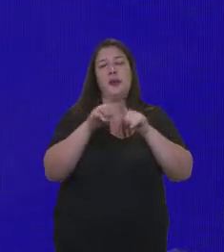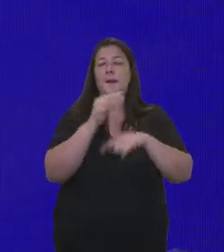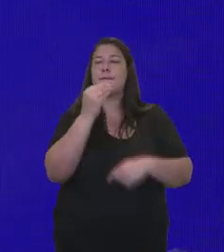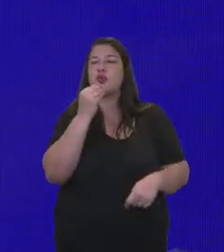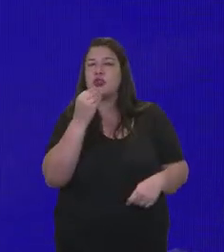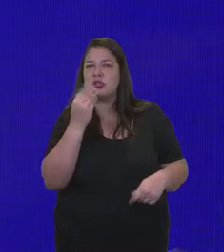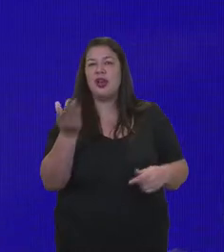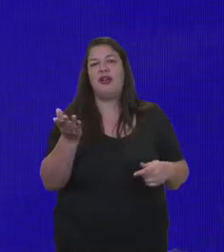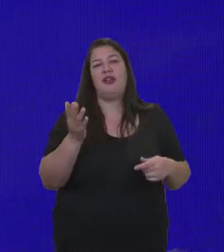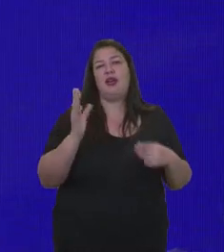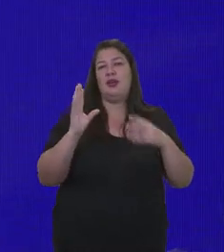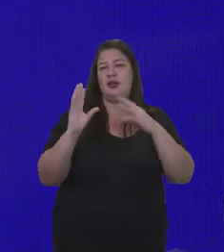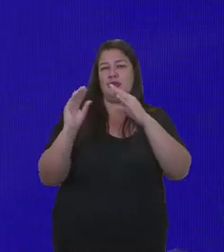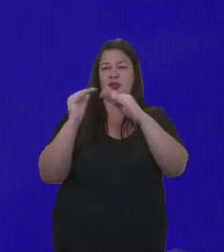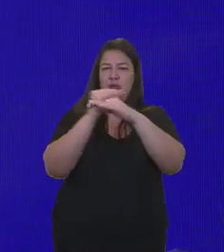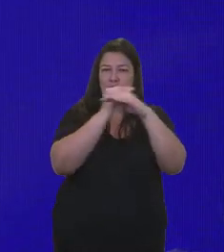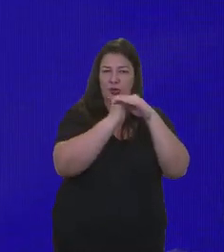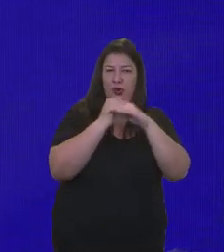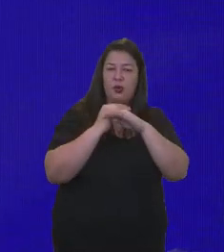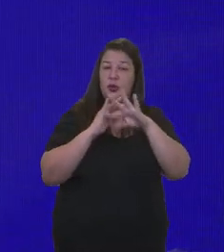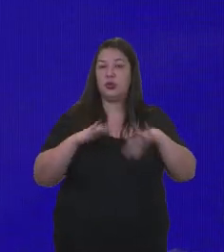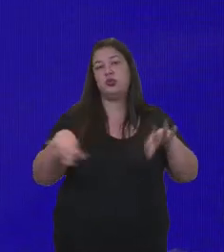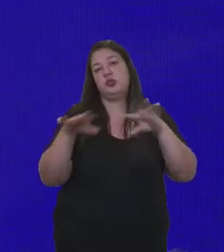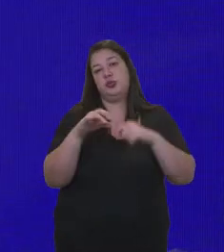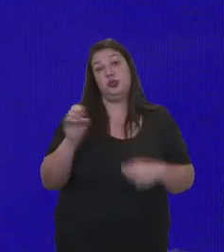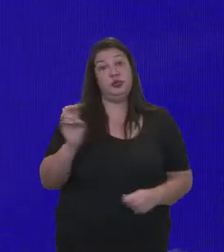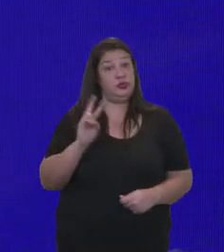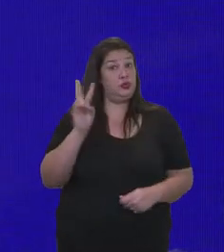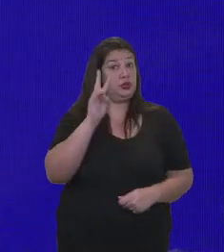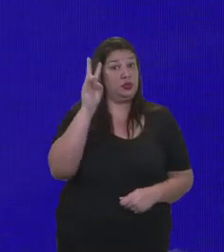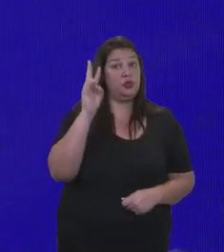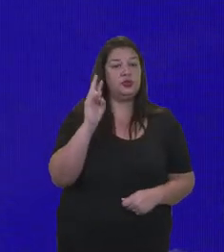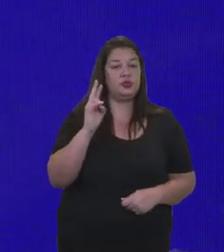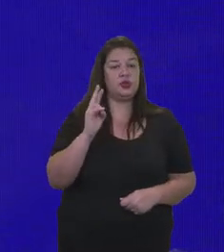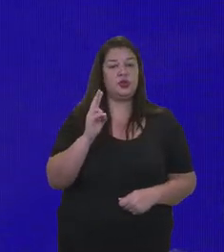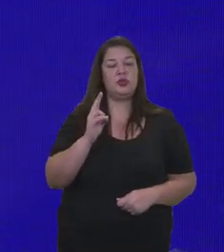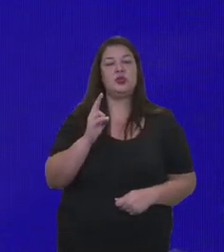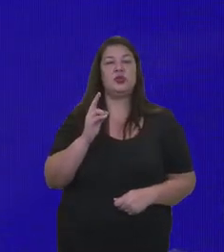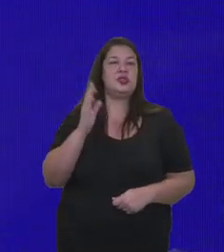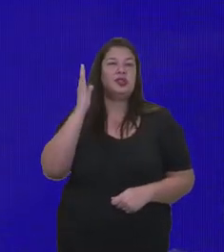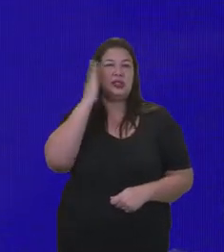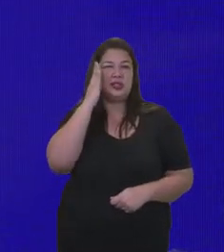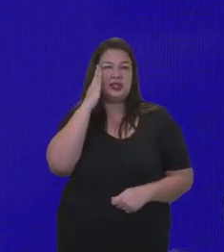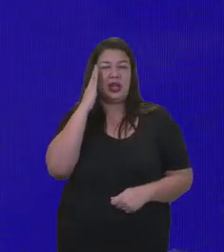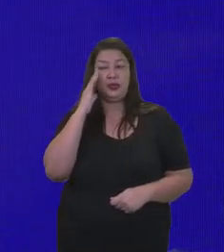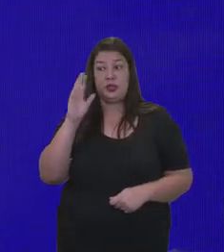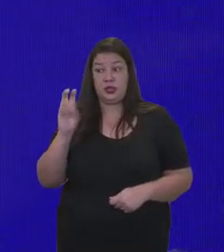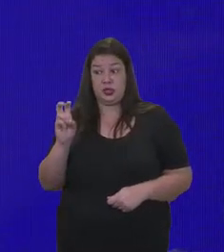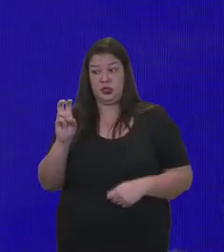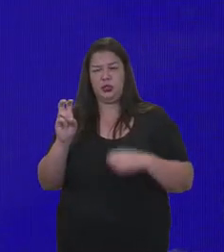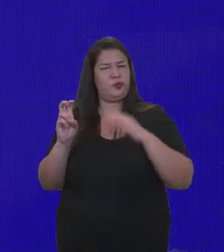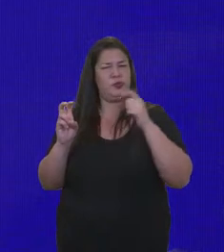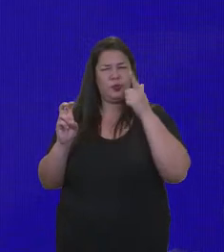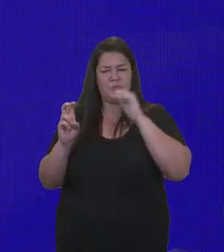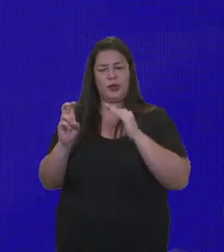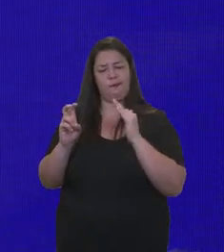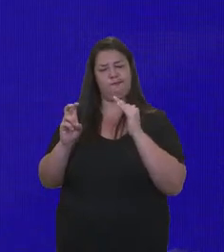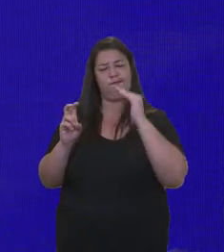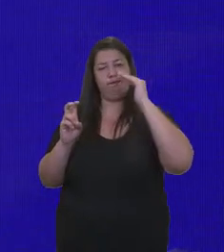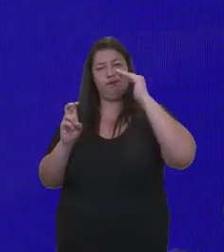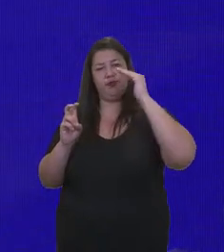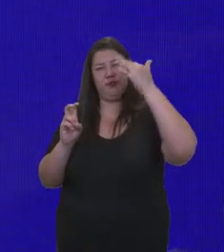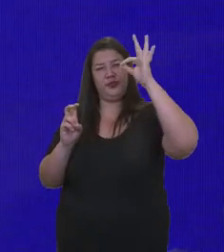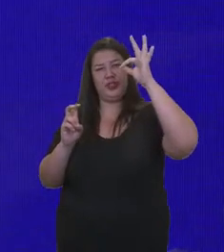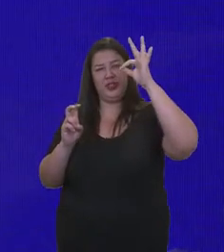opportunity, with more opportunities to everyone. That what we value too much in Brazil, that we get, start from 5, can reach to